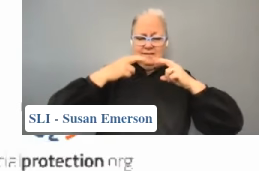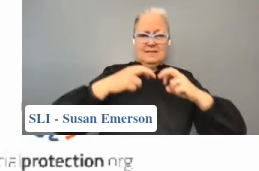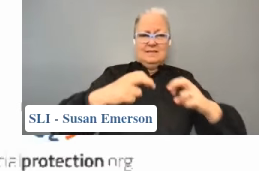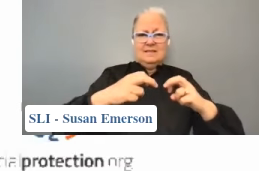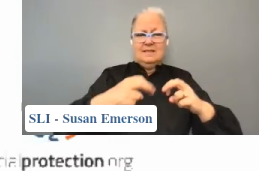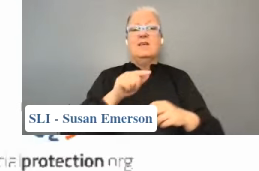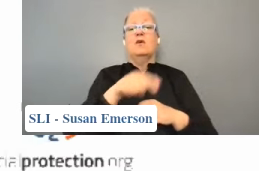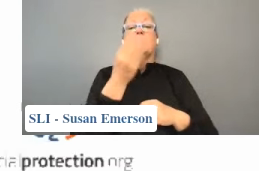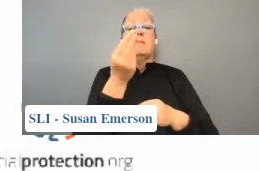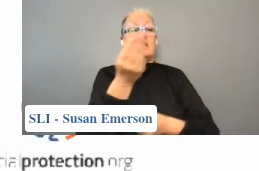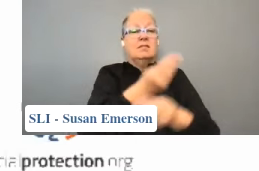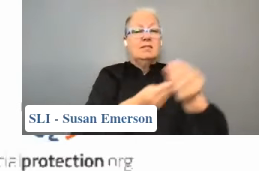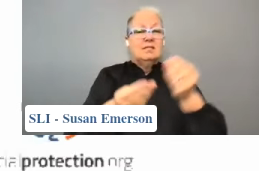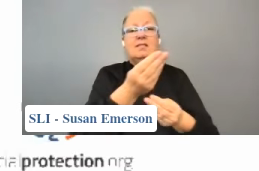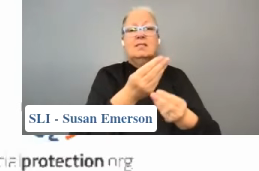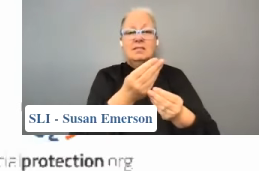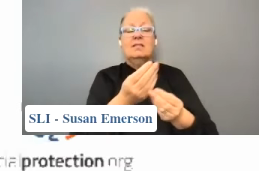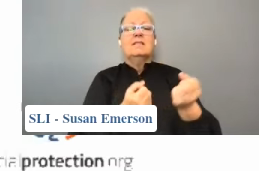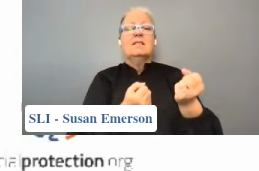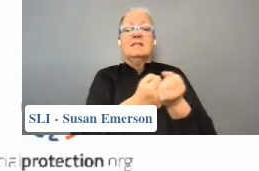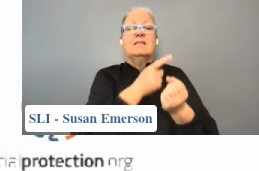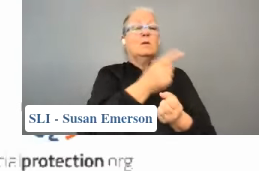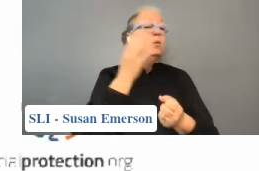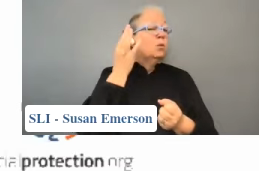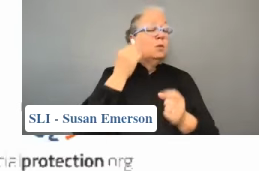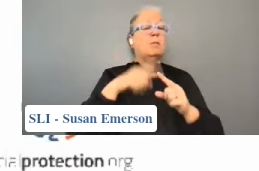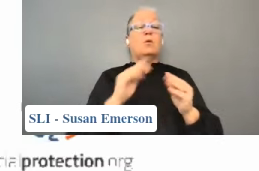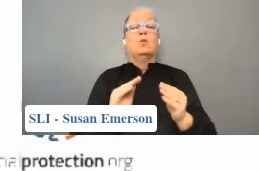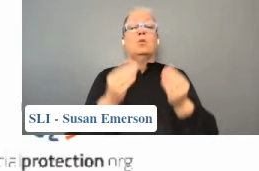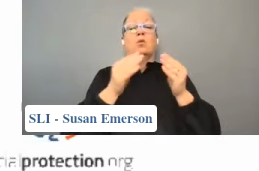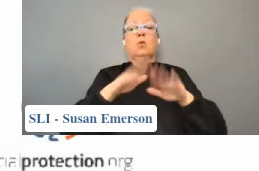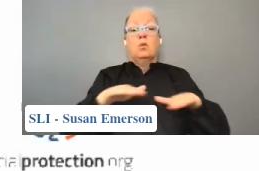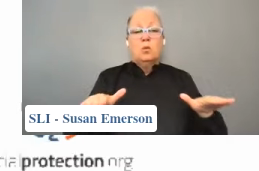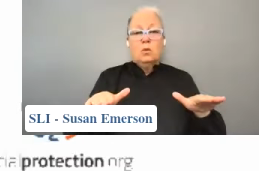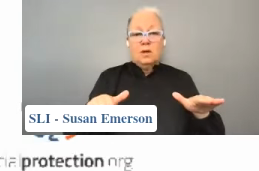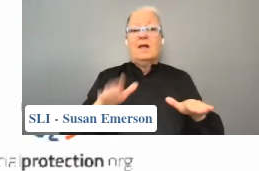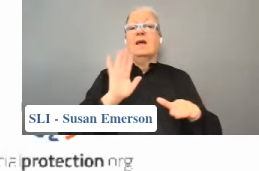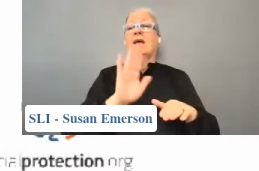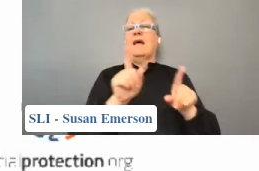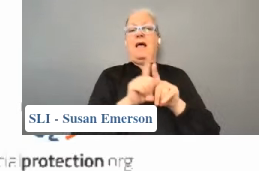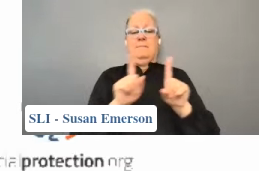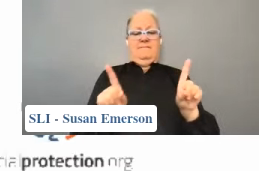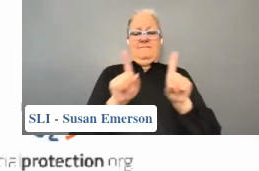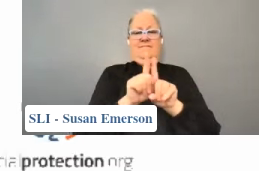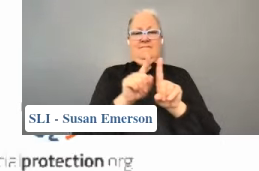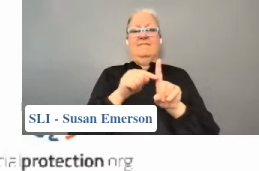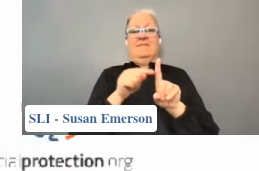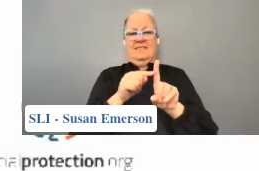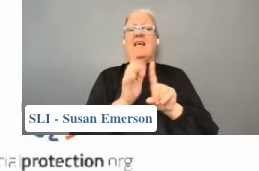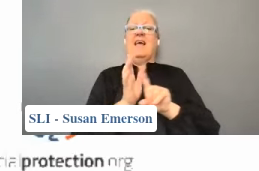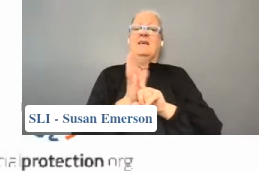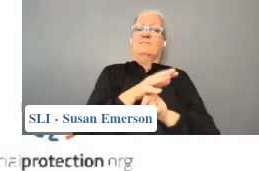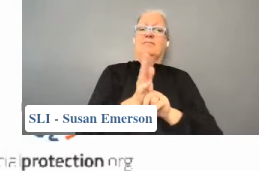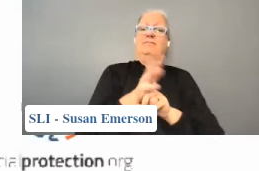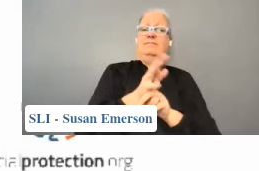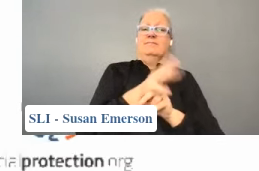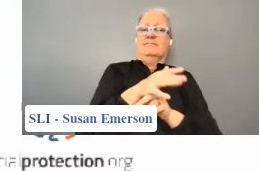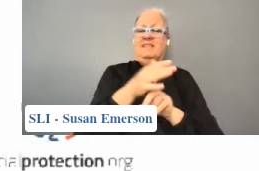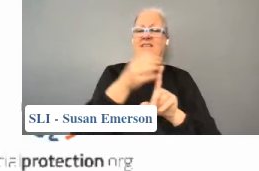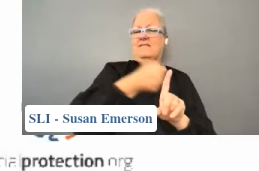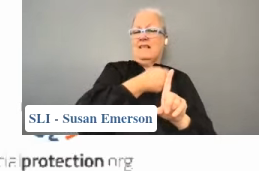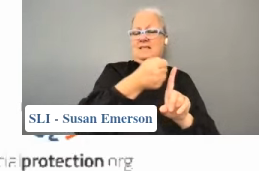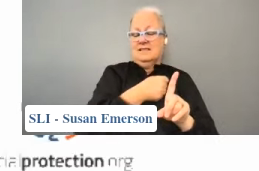prevention of violence against women and girls, specifically intimate partner violence. This is a new area of research, but